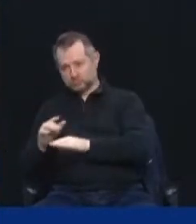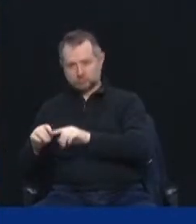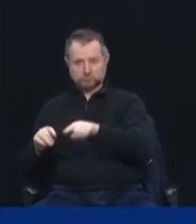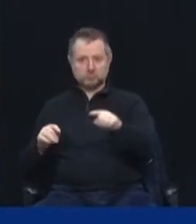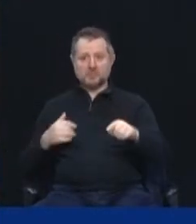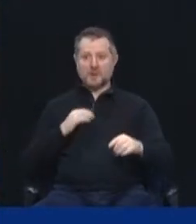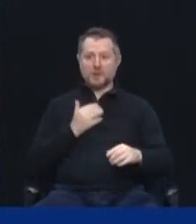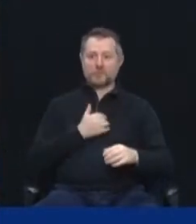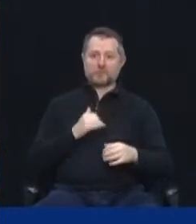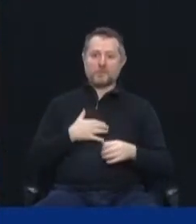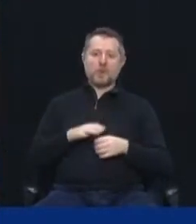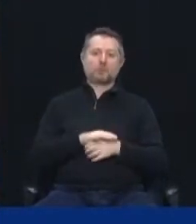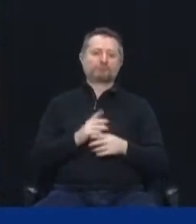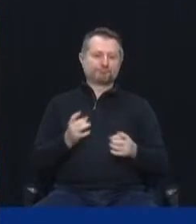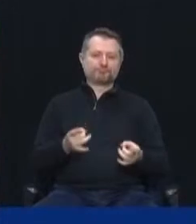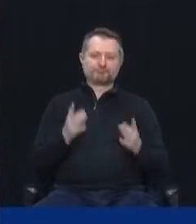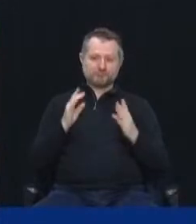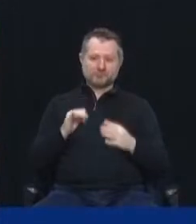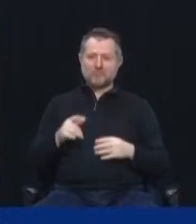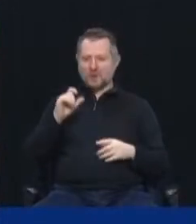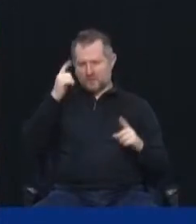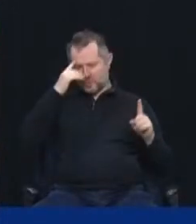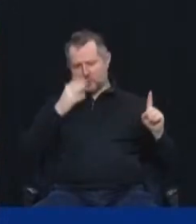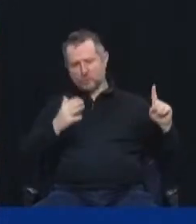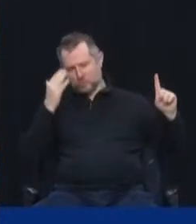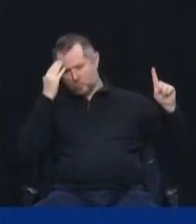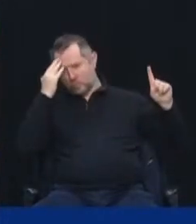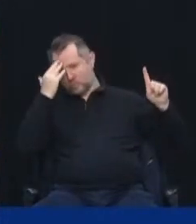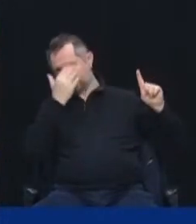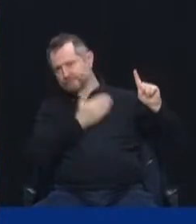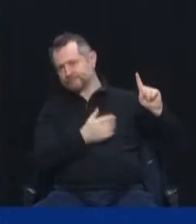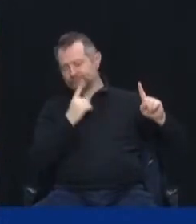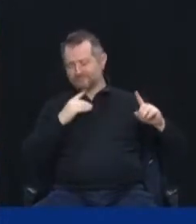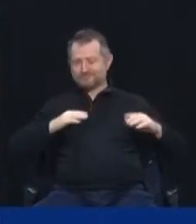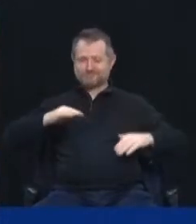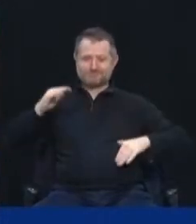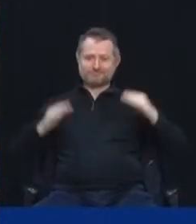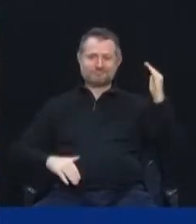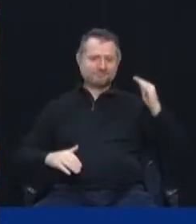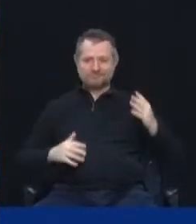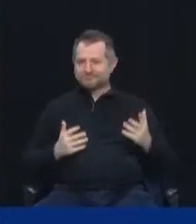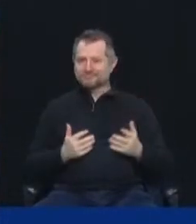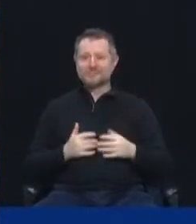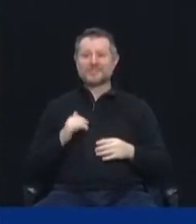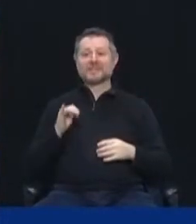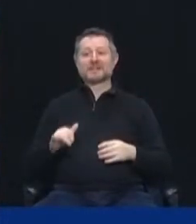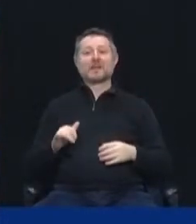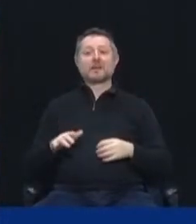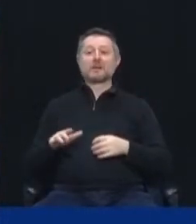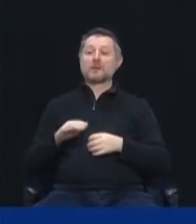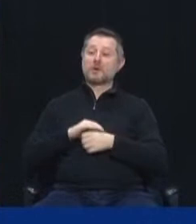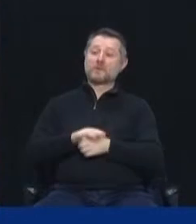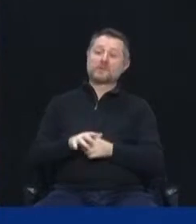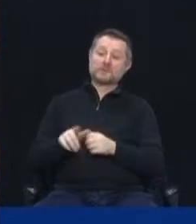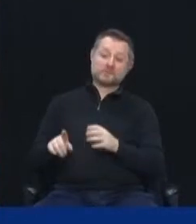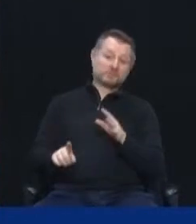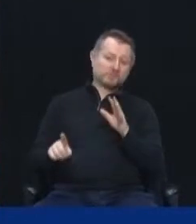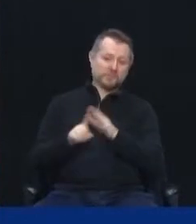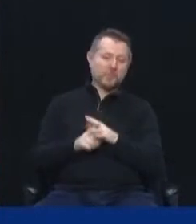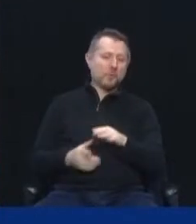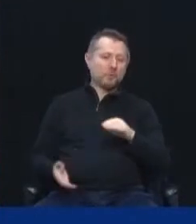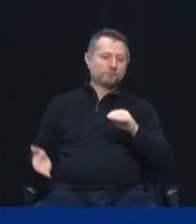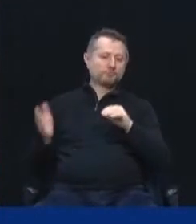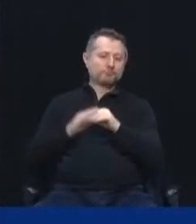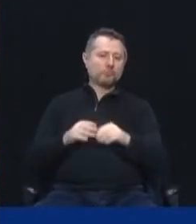The Governor knows this, and he knows that the inequities highlighted by the pandemic existed long before COVID arrived in New